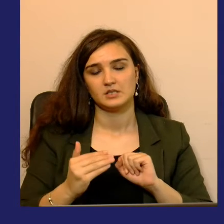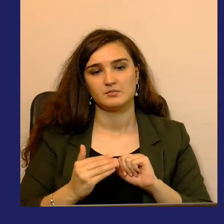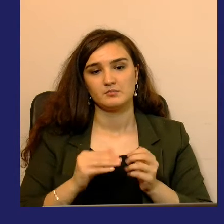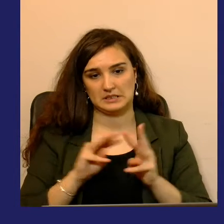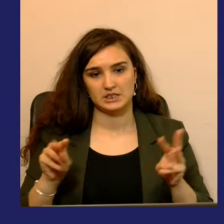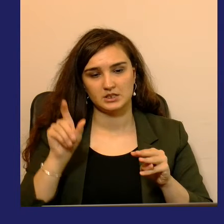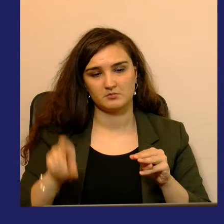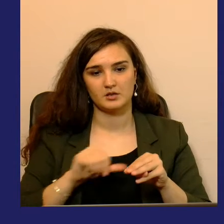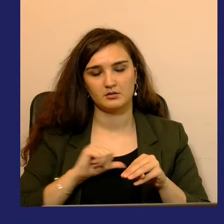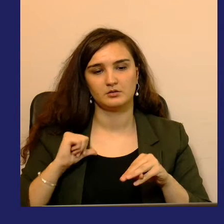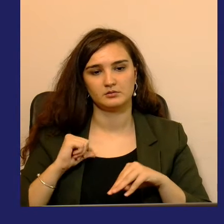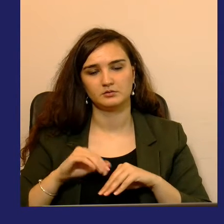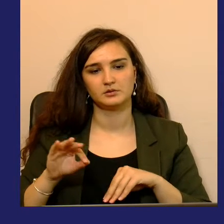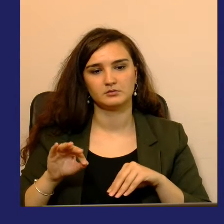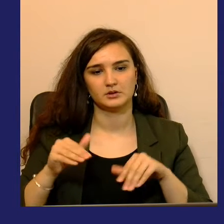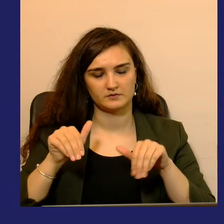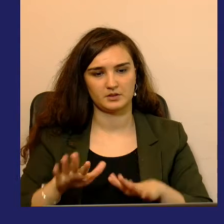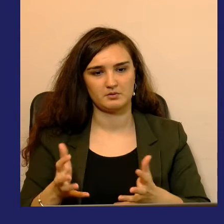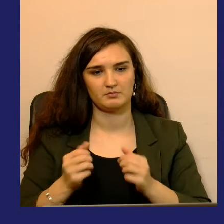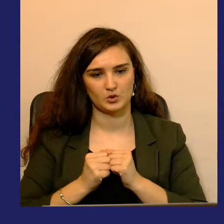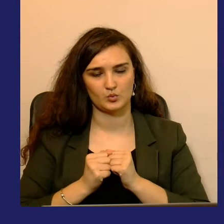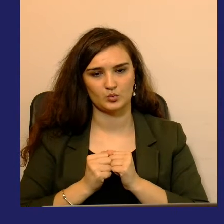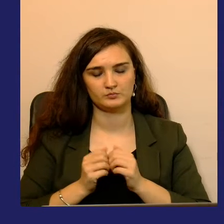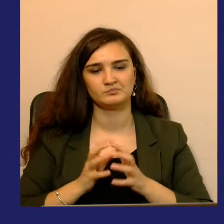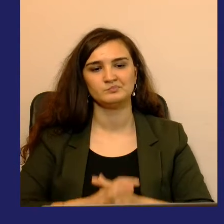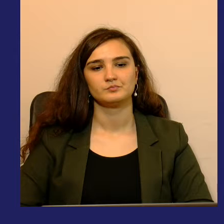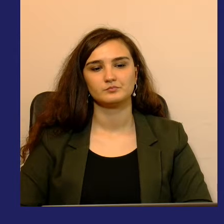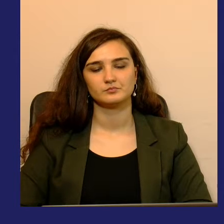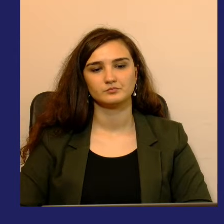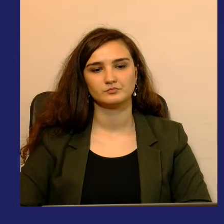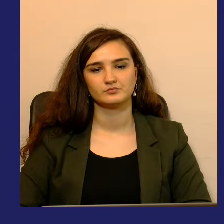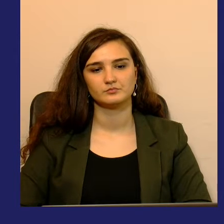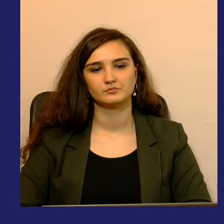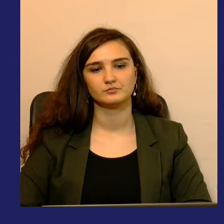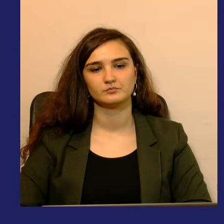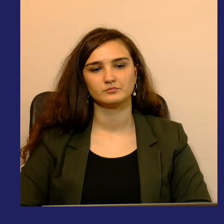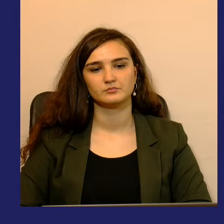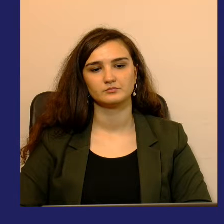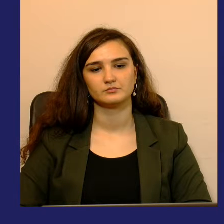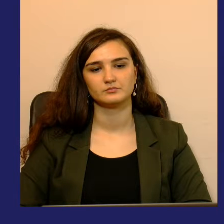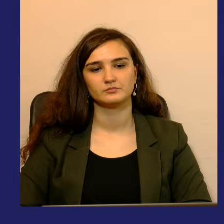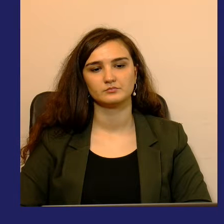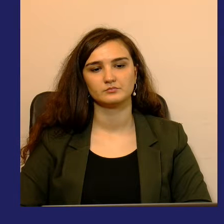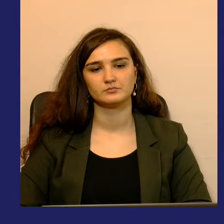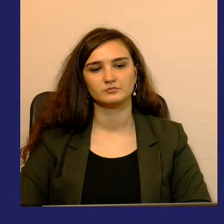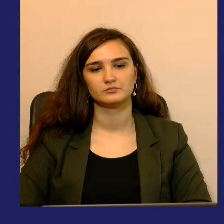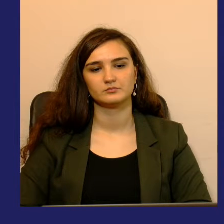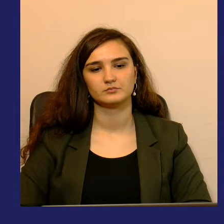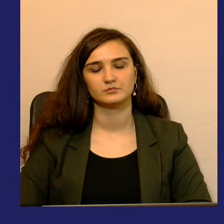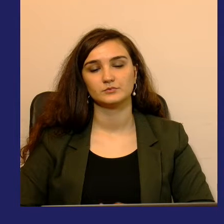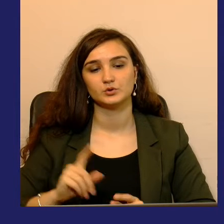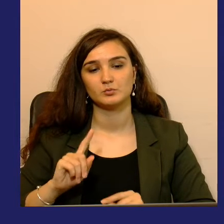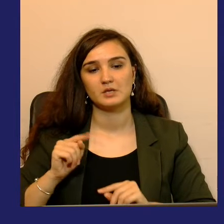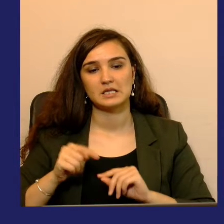of Defense, thousands of civilians will have their deaths before the Gori Municipality Hospital amounted to a